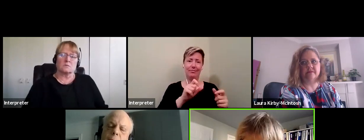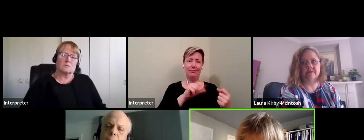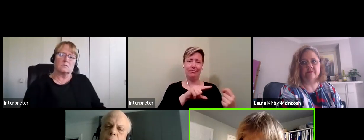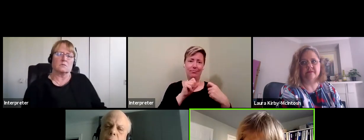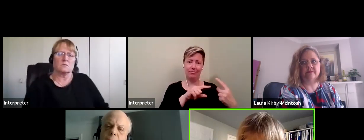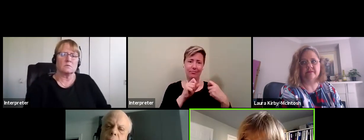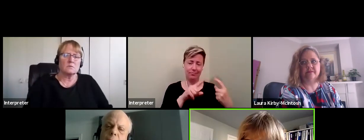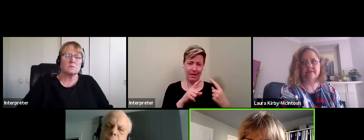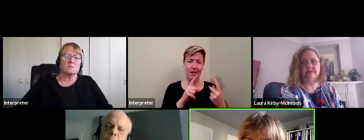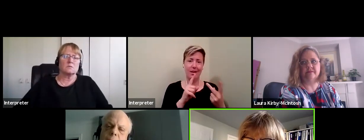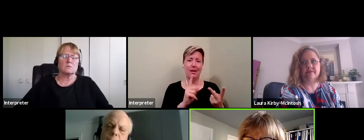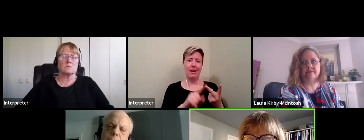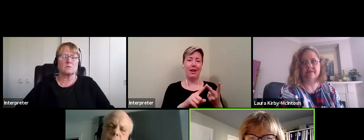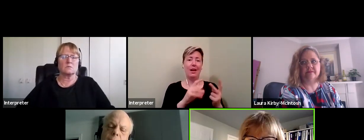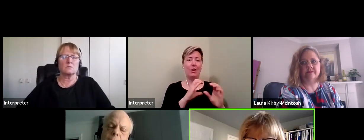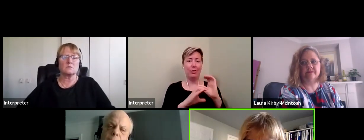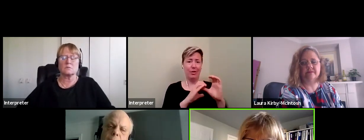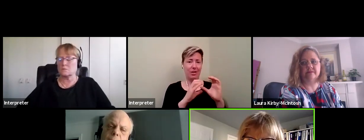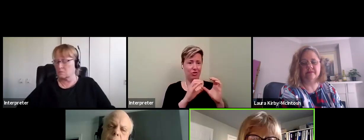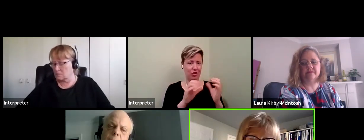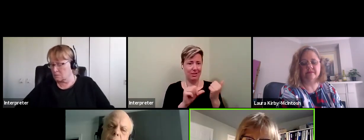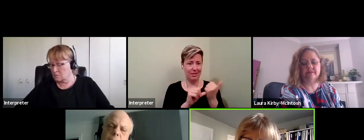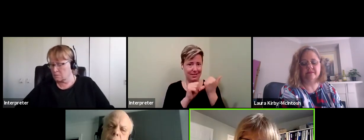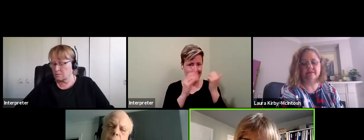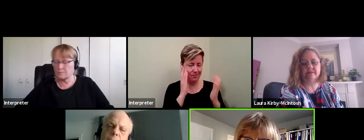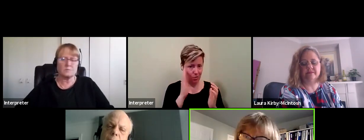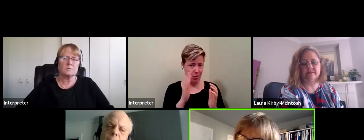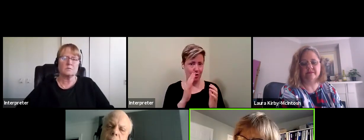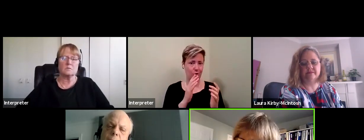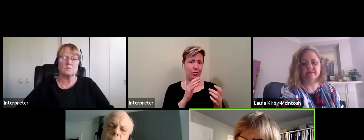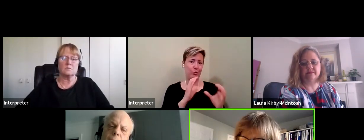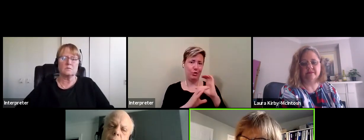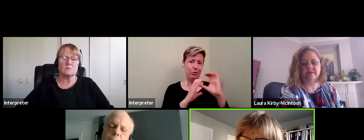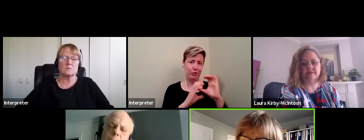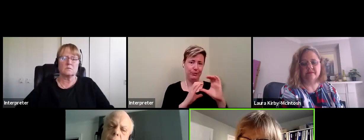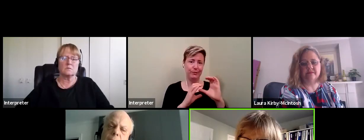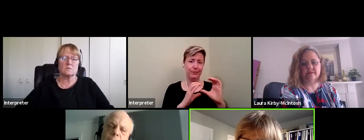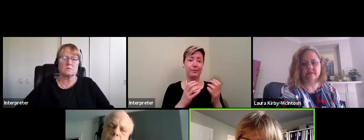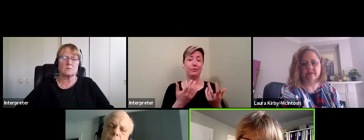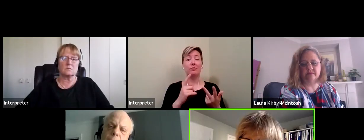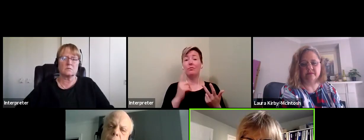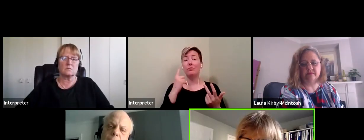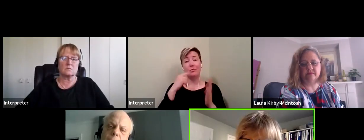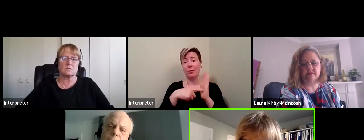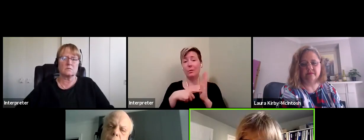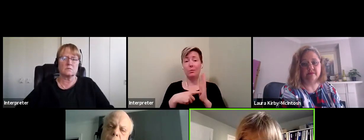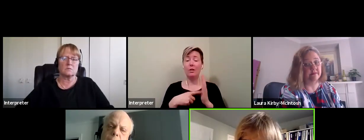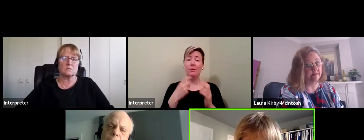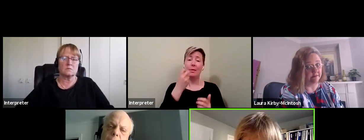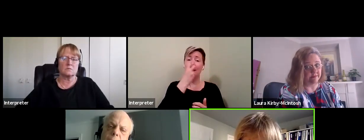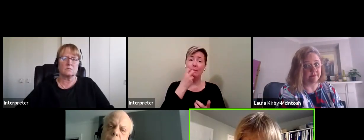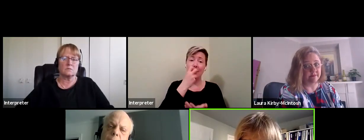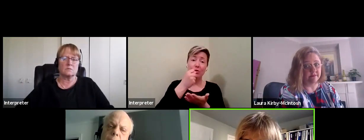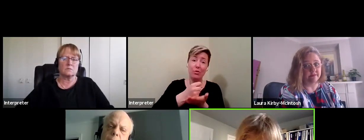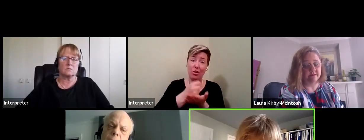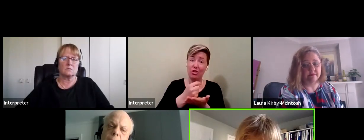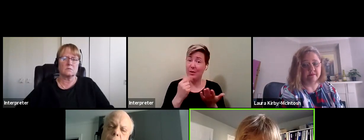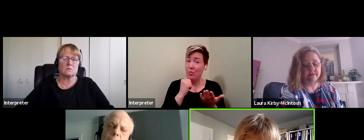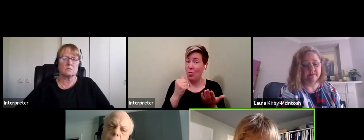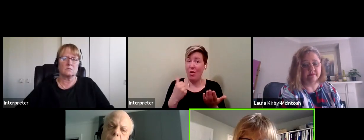also communication assistance to do that. And people who are perhaps speech pathologists who may not be working right now